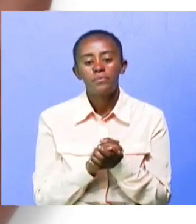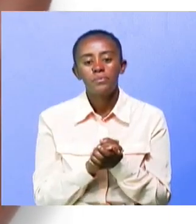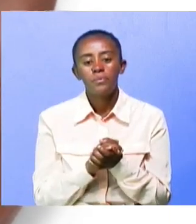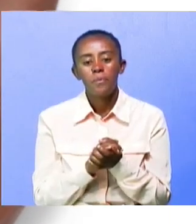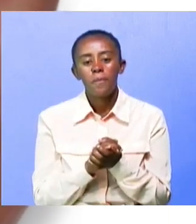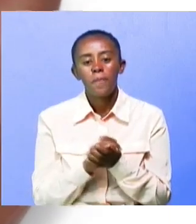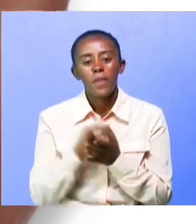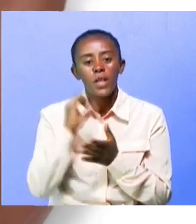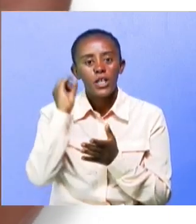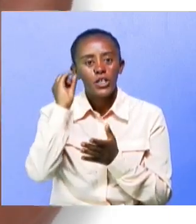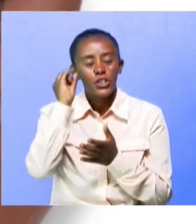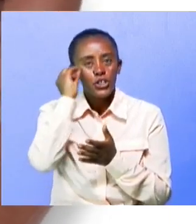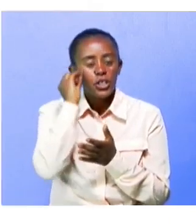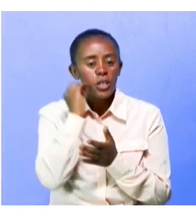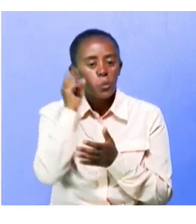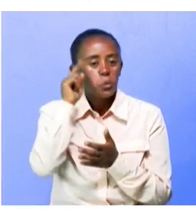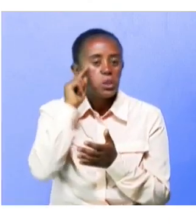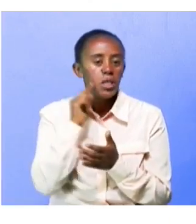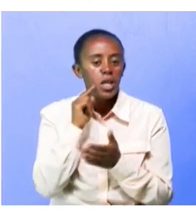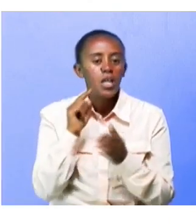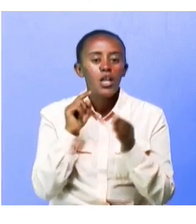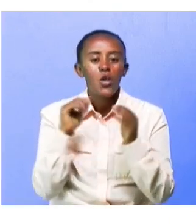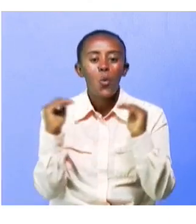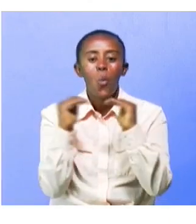gender equality.